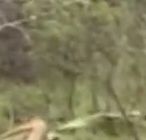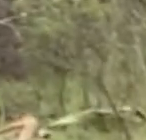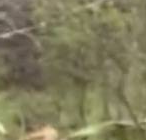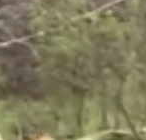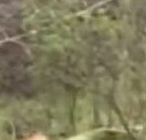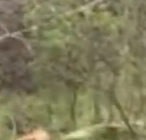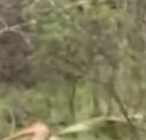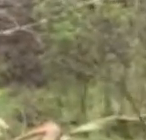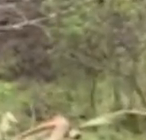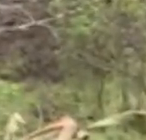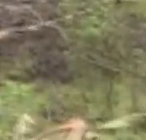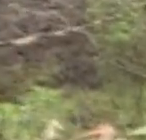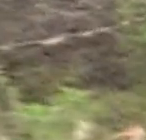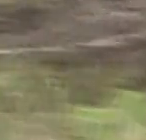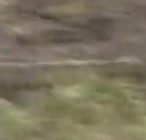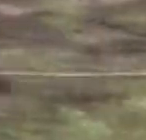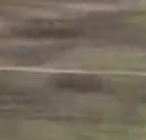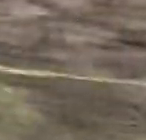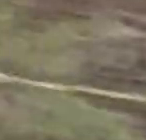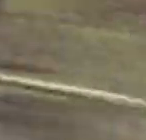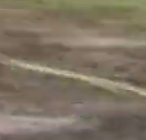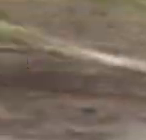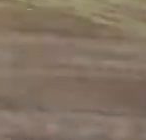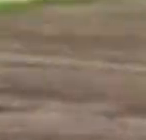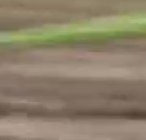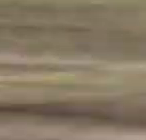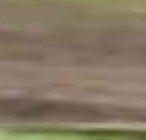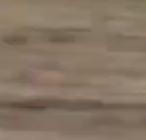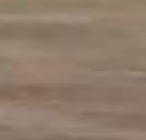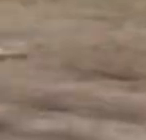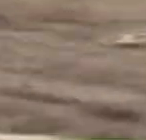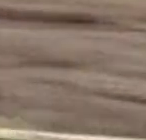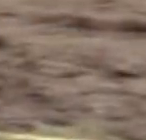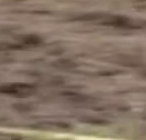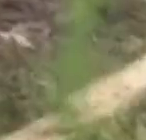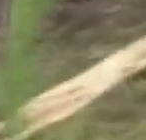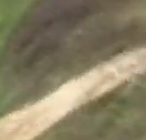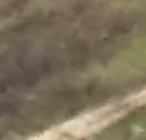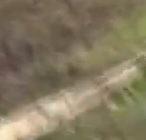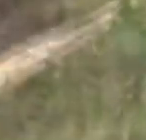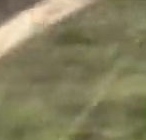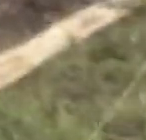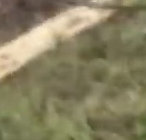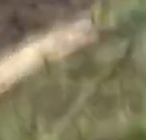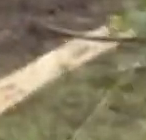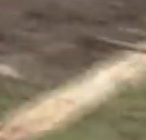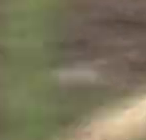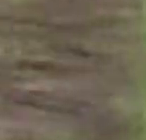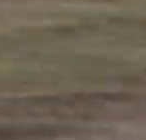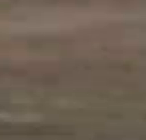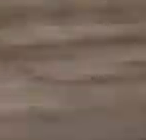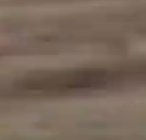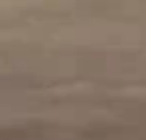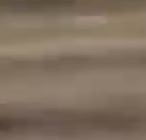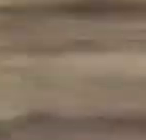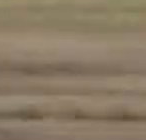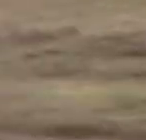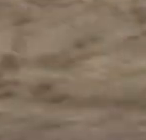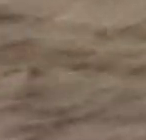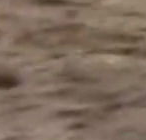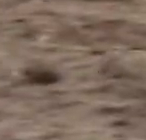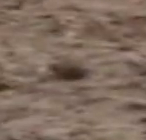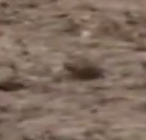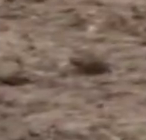Kasarani Autocross has every reason to attract enthusiasts for the simple reason that entry is absolutely